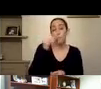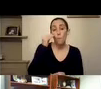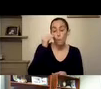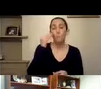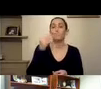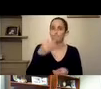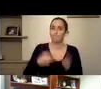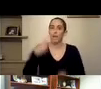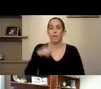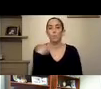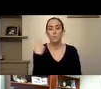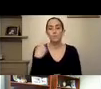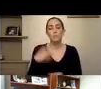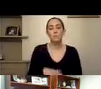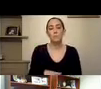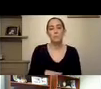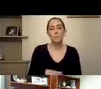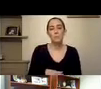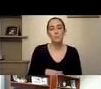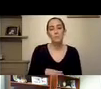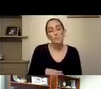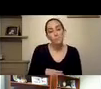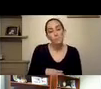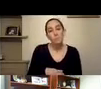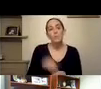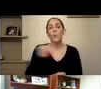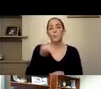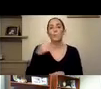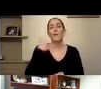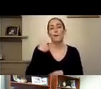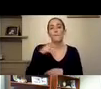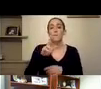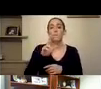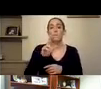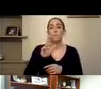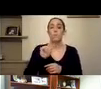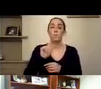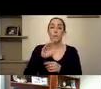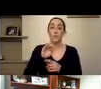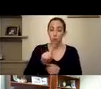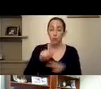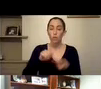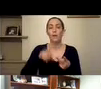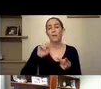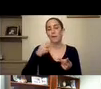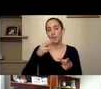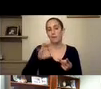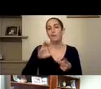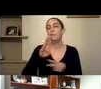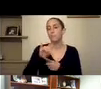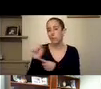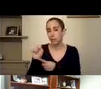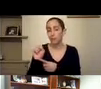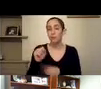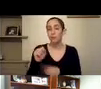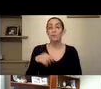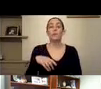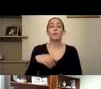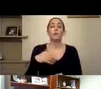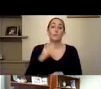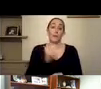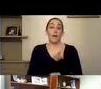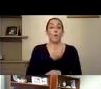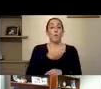it also has a racial and ethnic bias to some extent, with higher proportion of cases in our African American